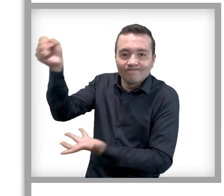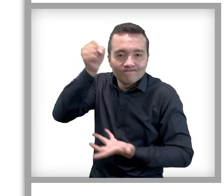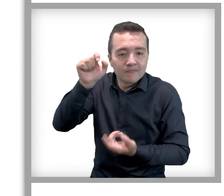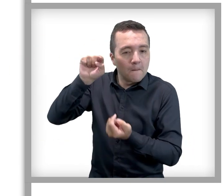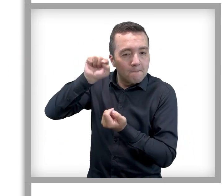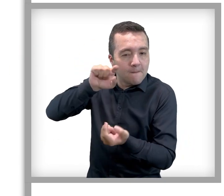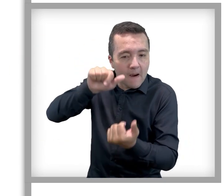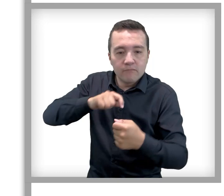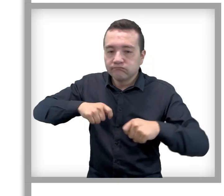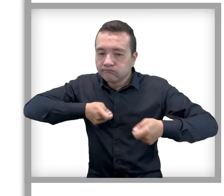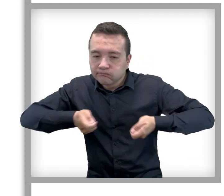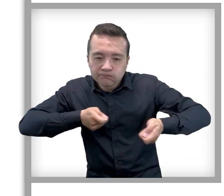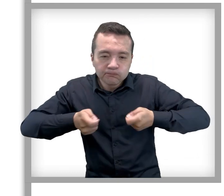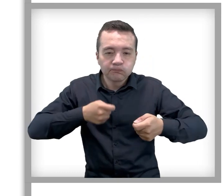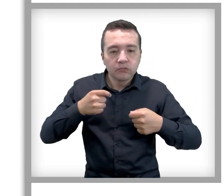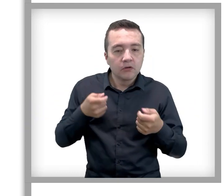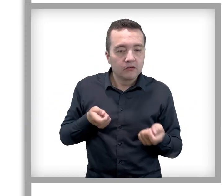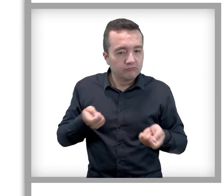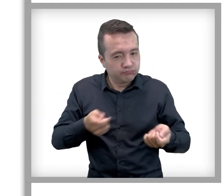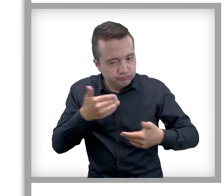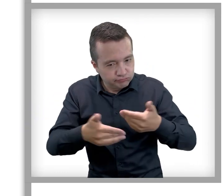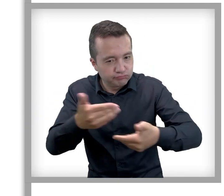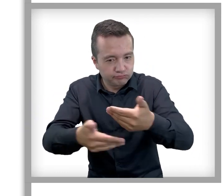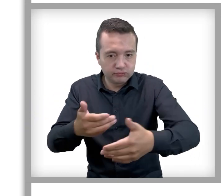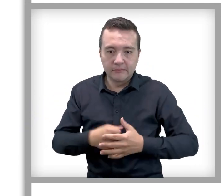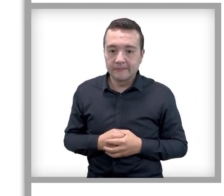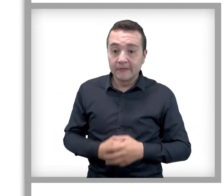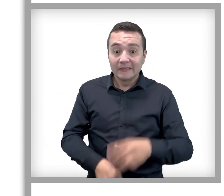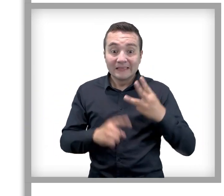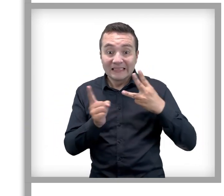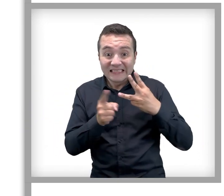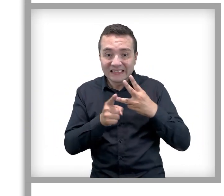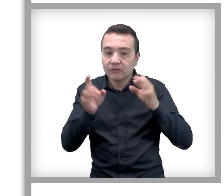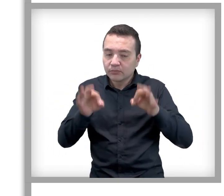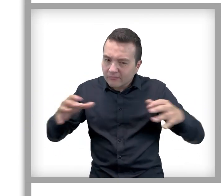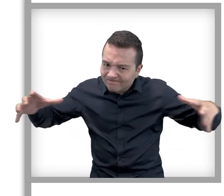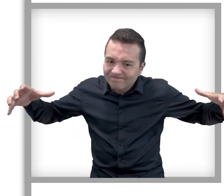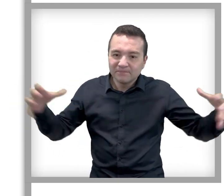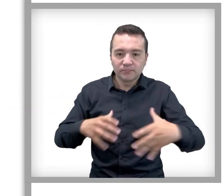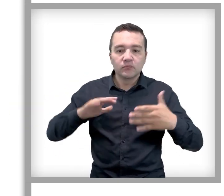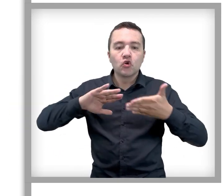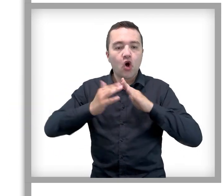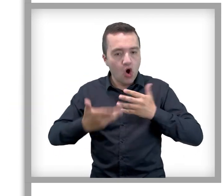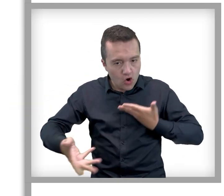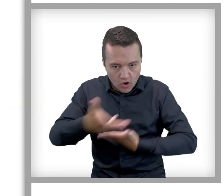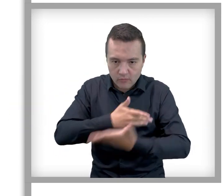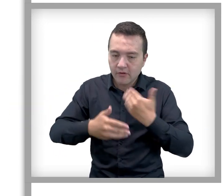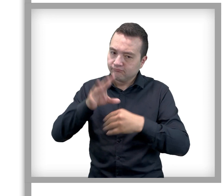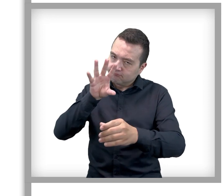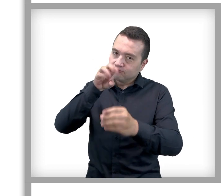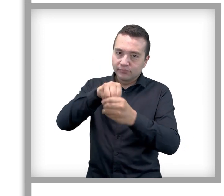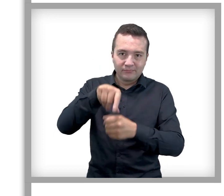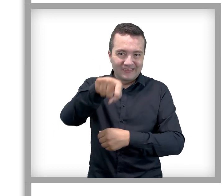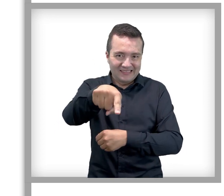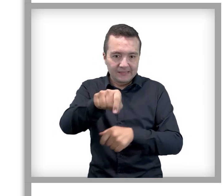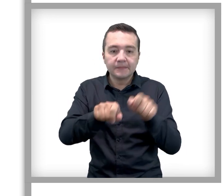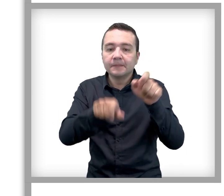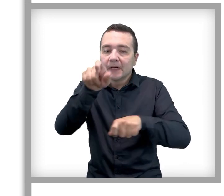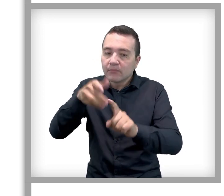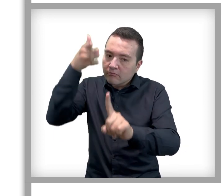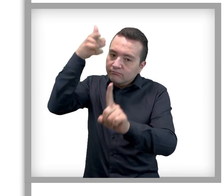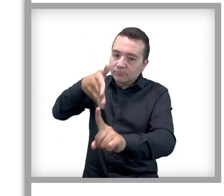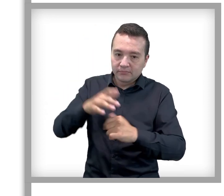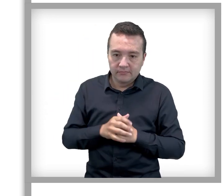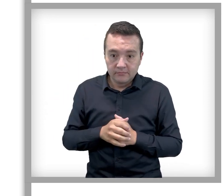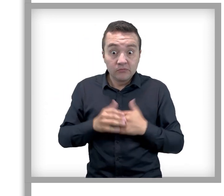When we shared the results of this research with the disability community, their families, and caregivers, they recognized the importance of this